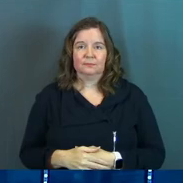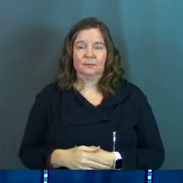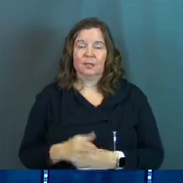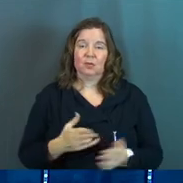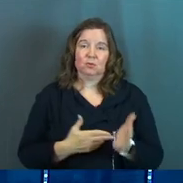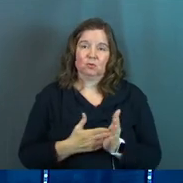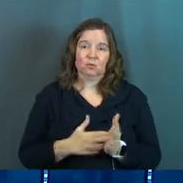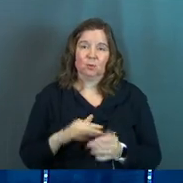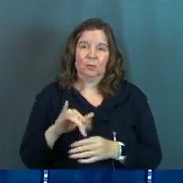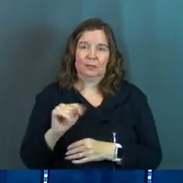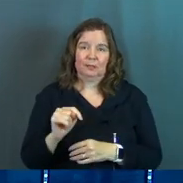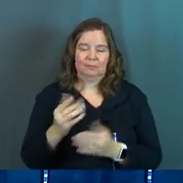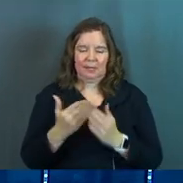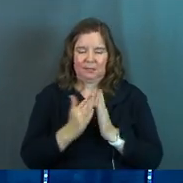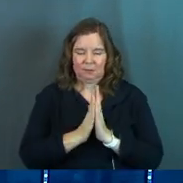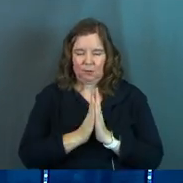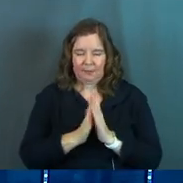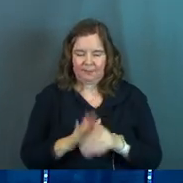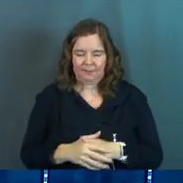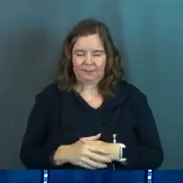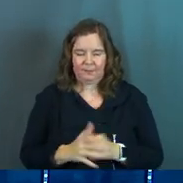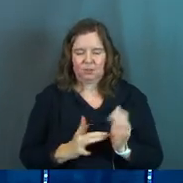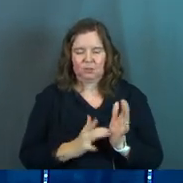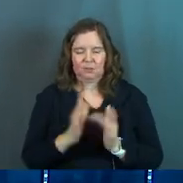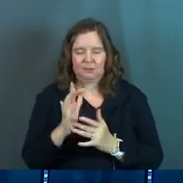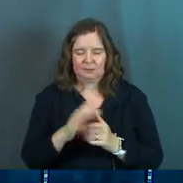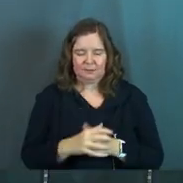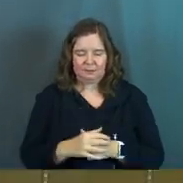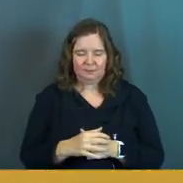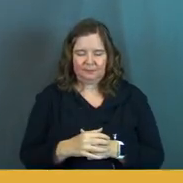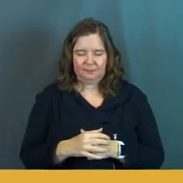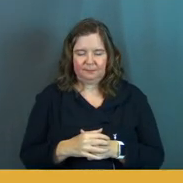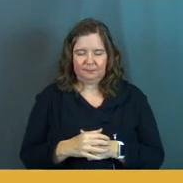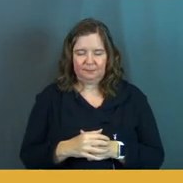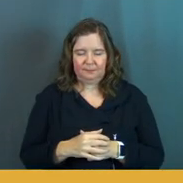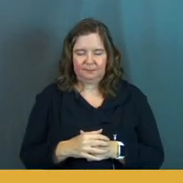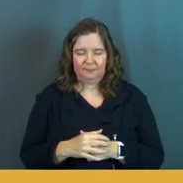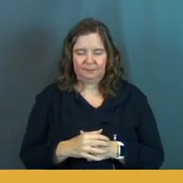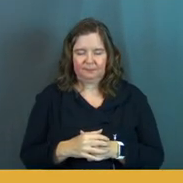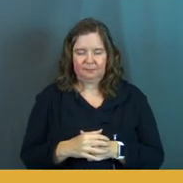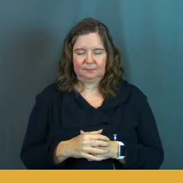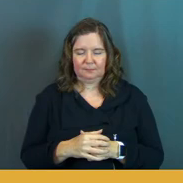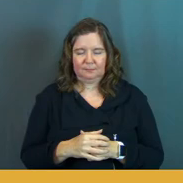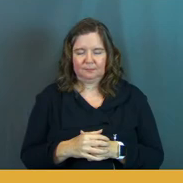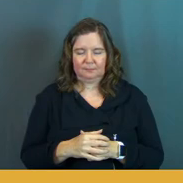There's truth in it. Let's pray. Jesus,